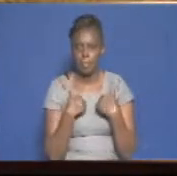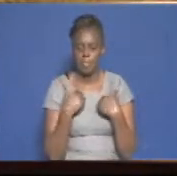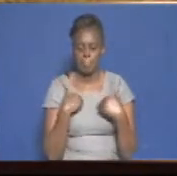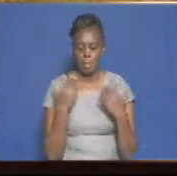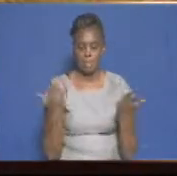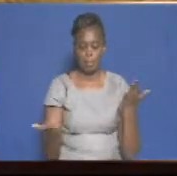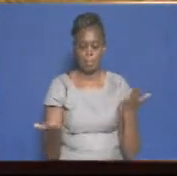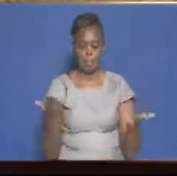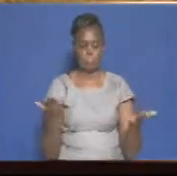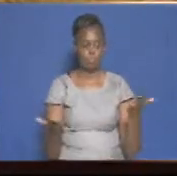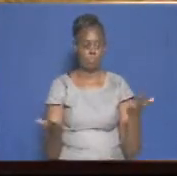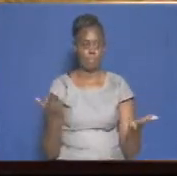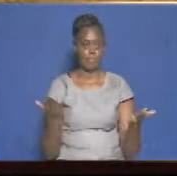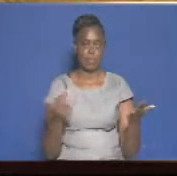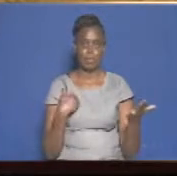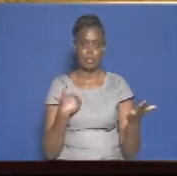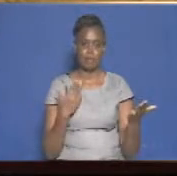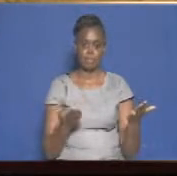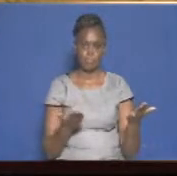now this,